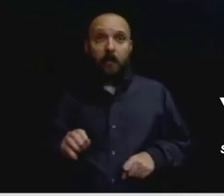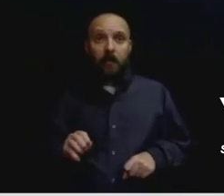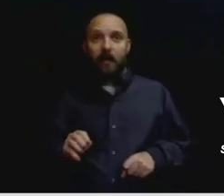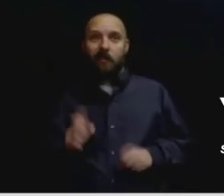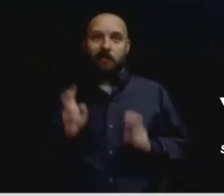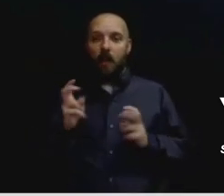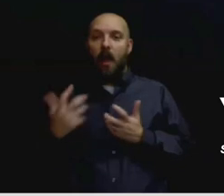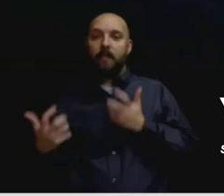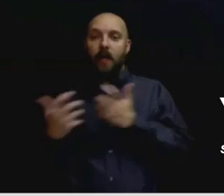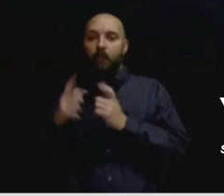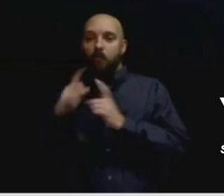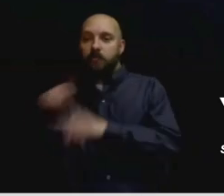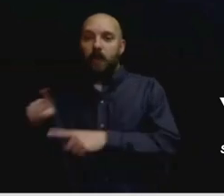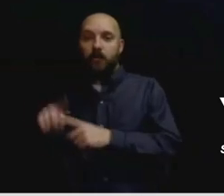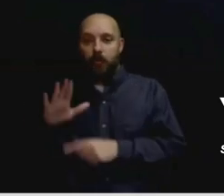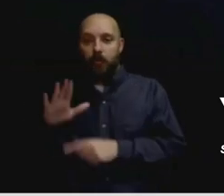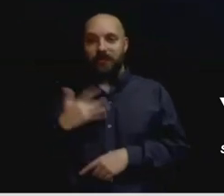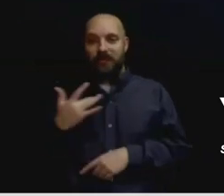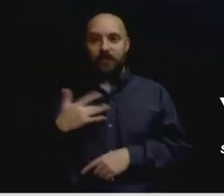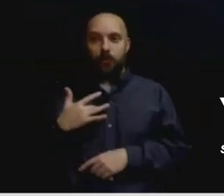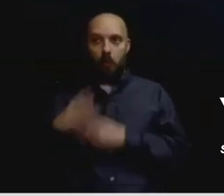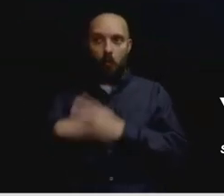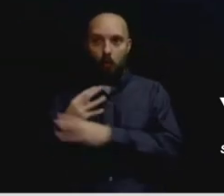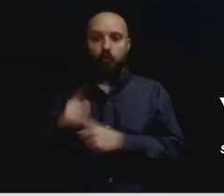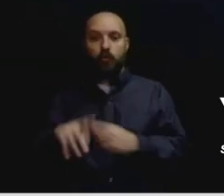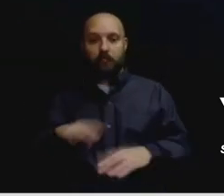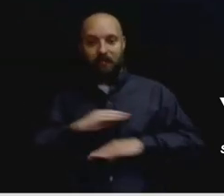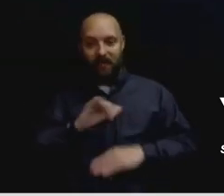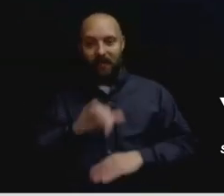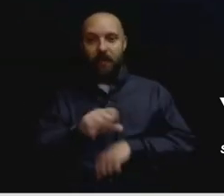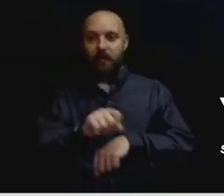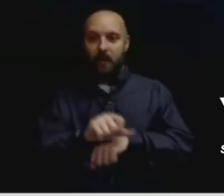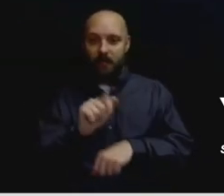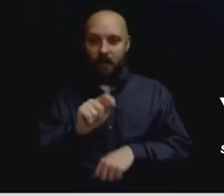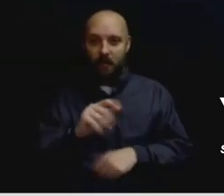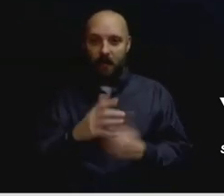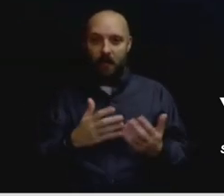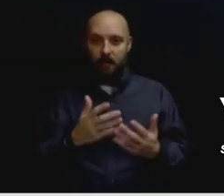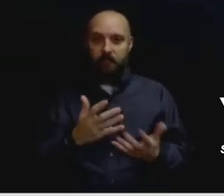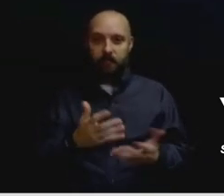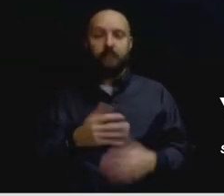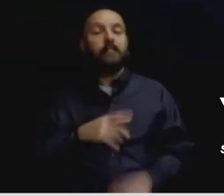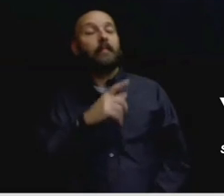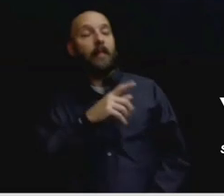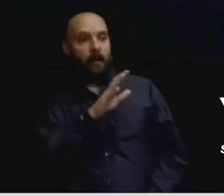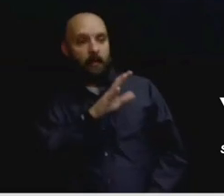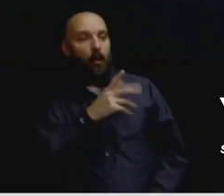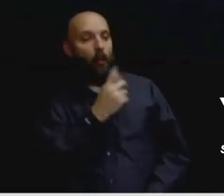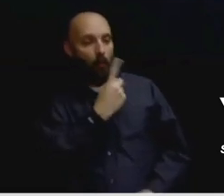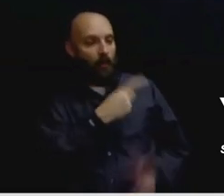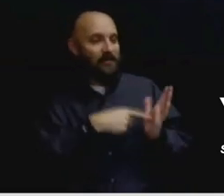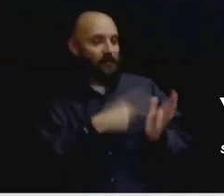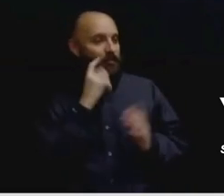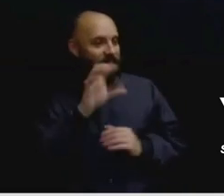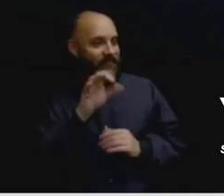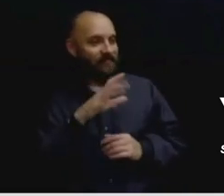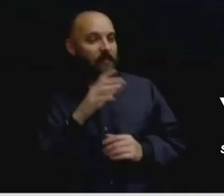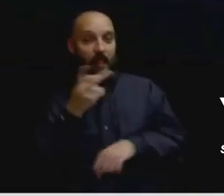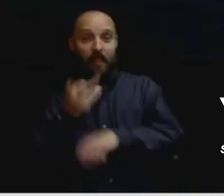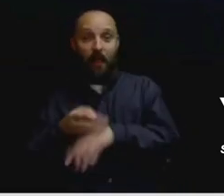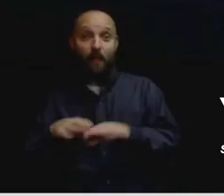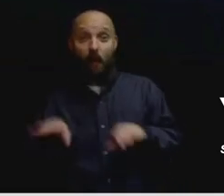sensory world in order to meet the task at hand. Yeah, so Chloe, the example you gave with the laying on the floor, that